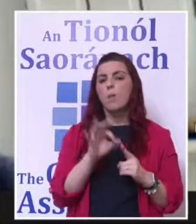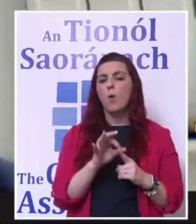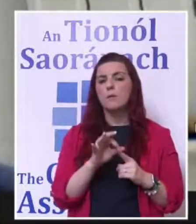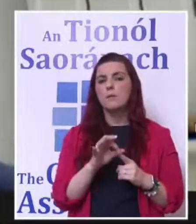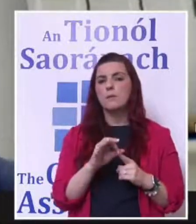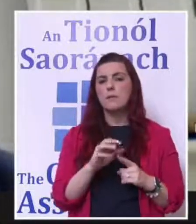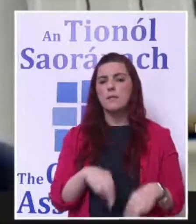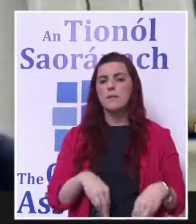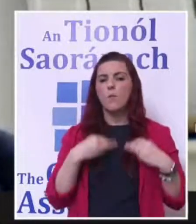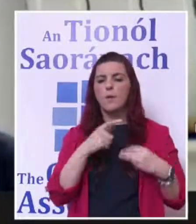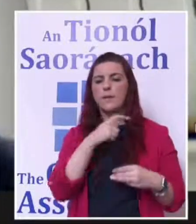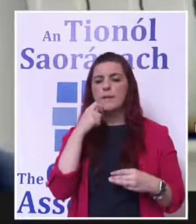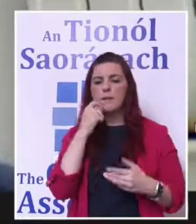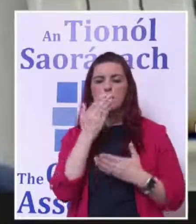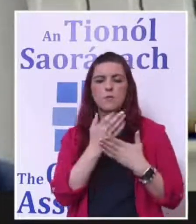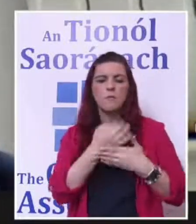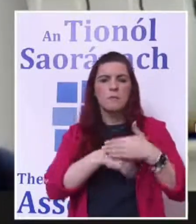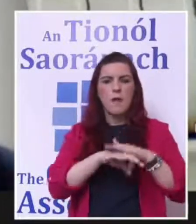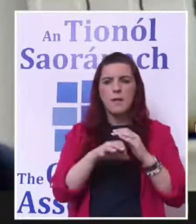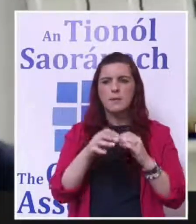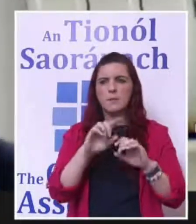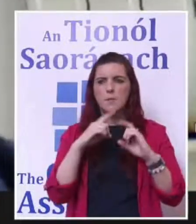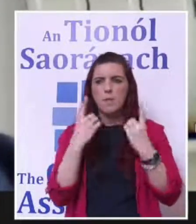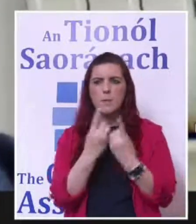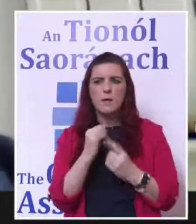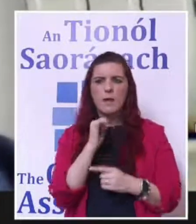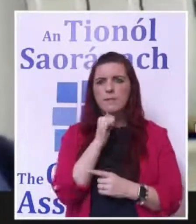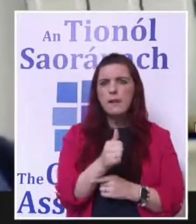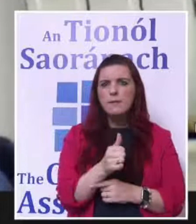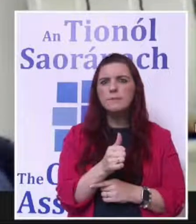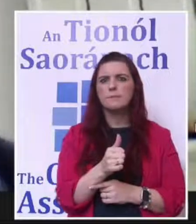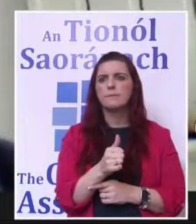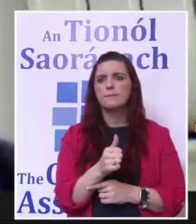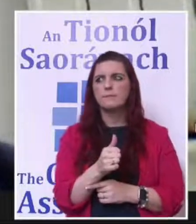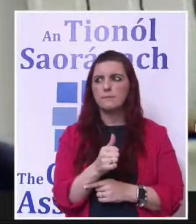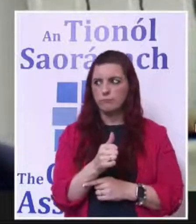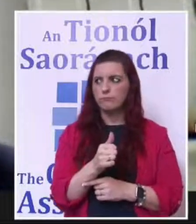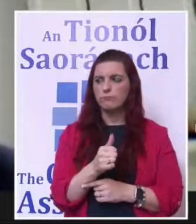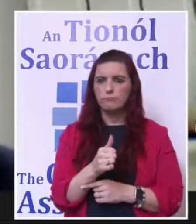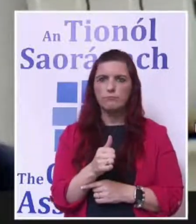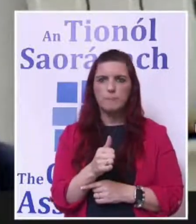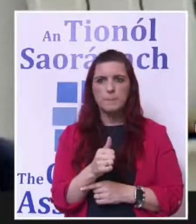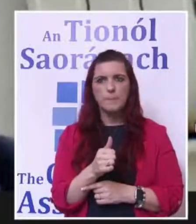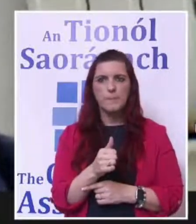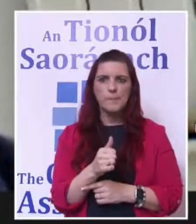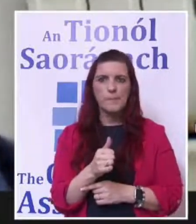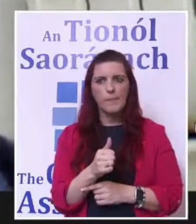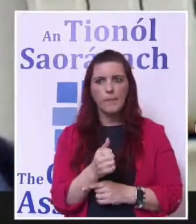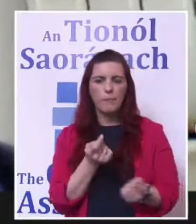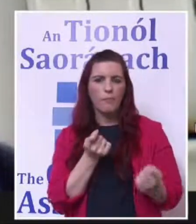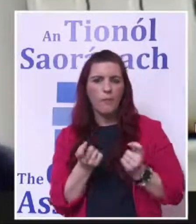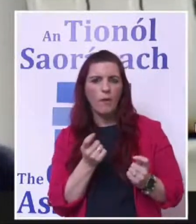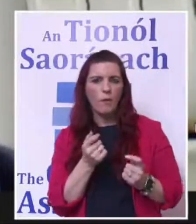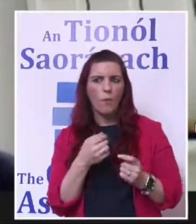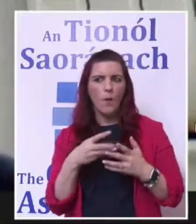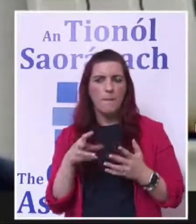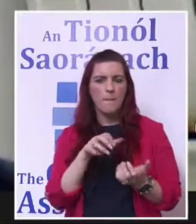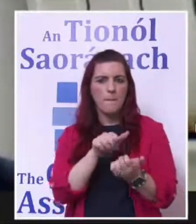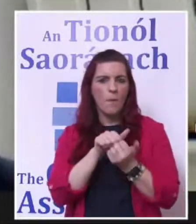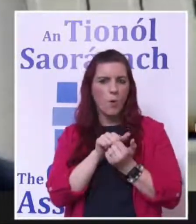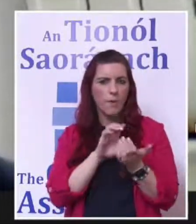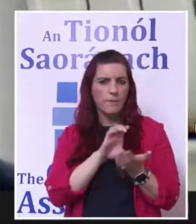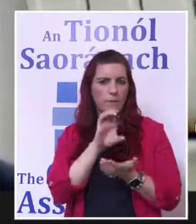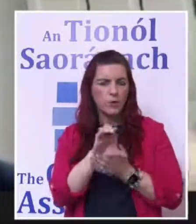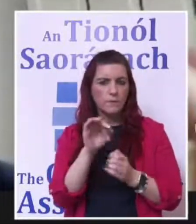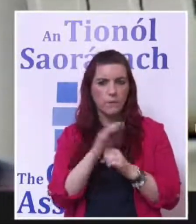local authorities in Ireland have tended not to be proactive when it came to borrowing funds for the investment